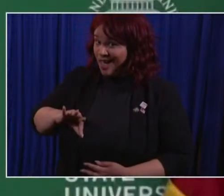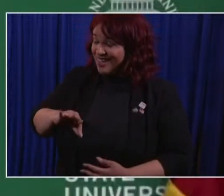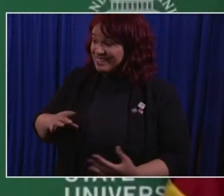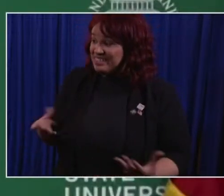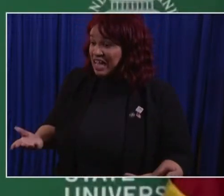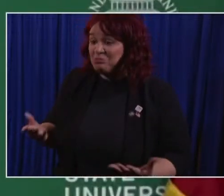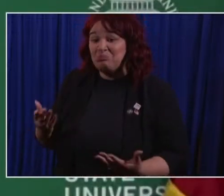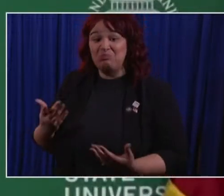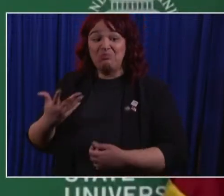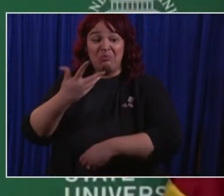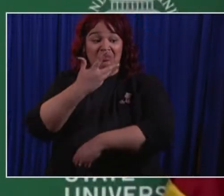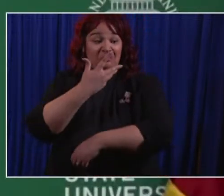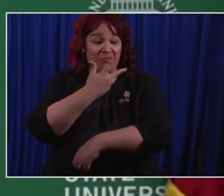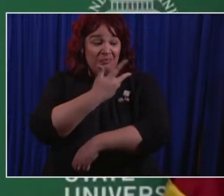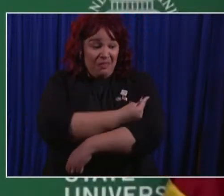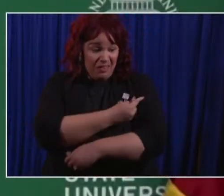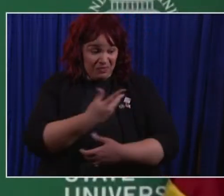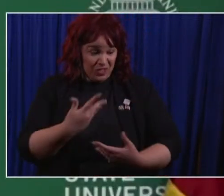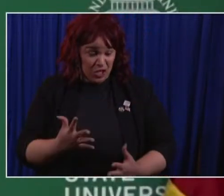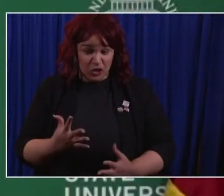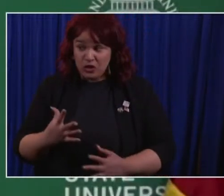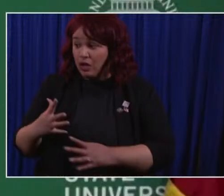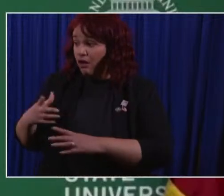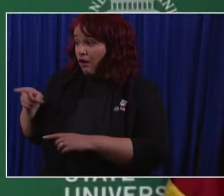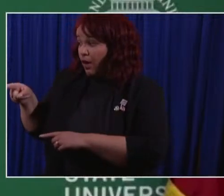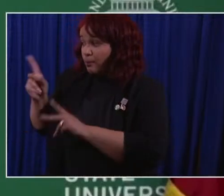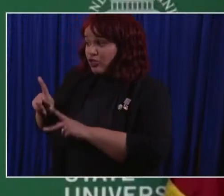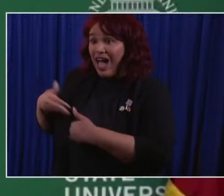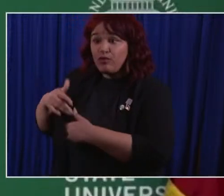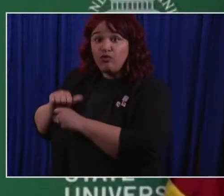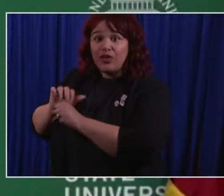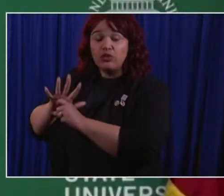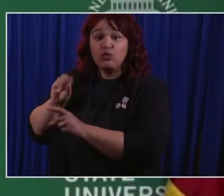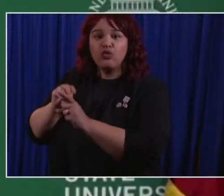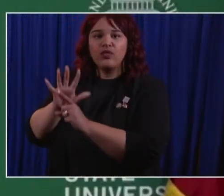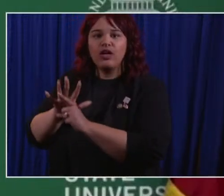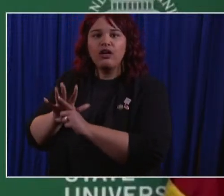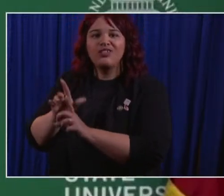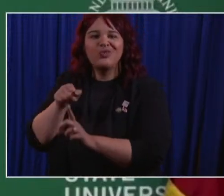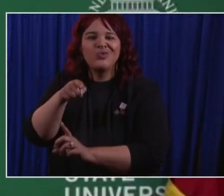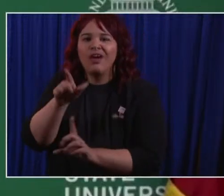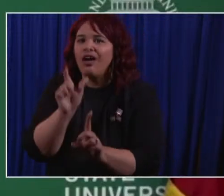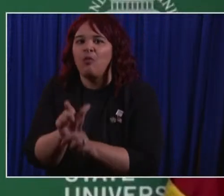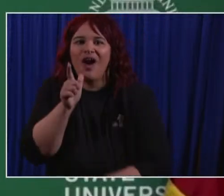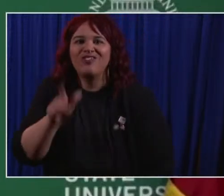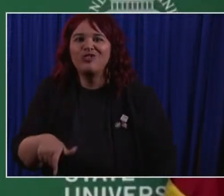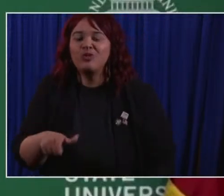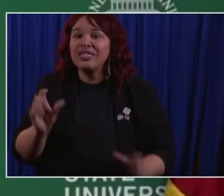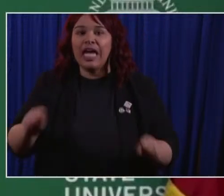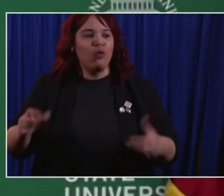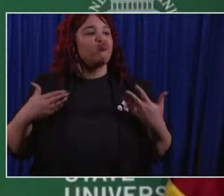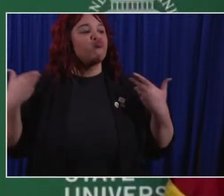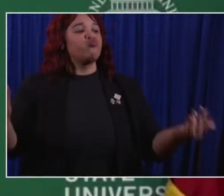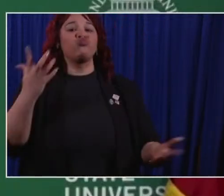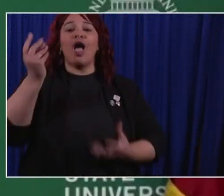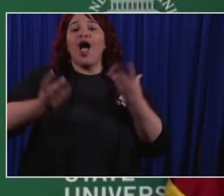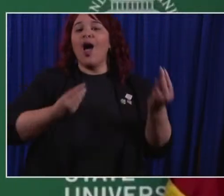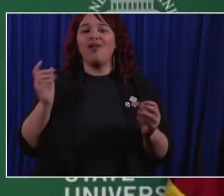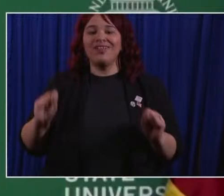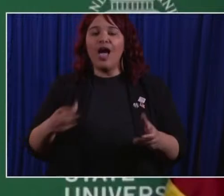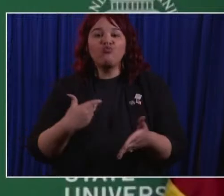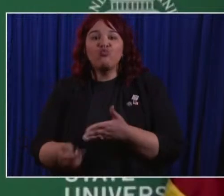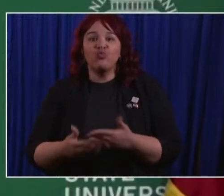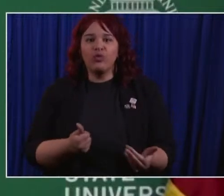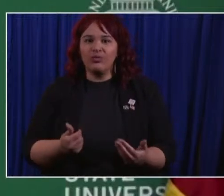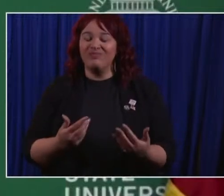You know, you're going to continue to see private entities make decisions, airlines make decisions, others make decisions based